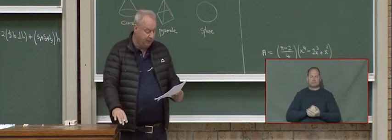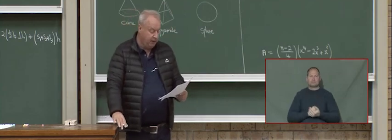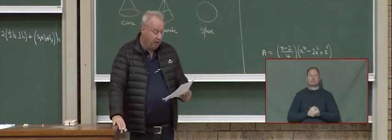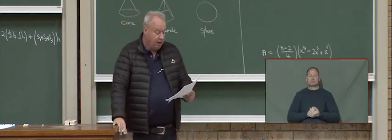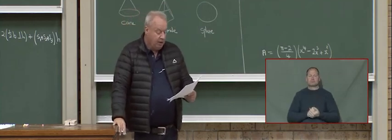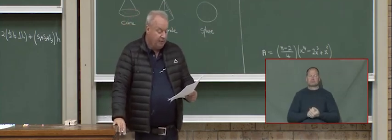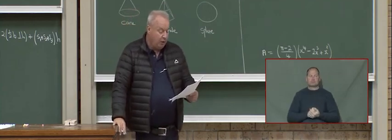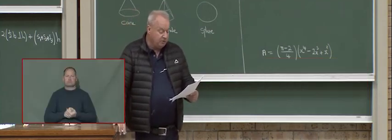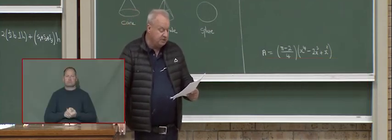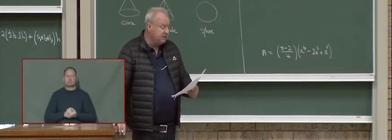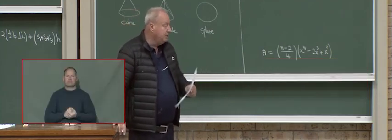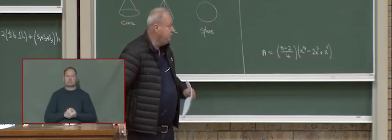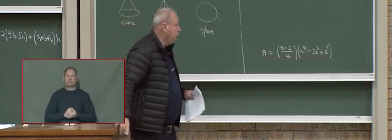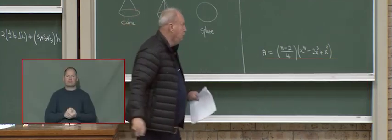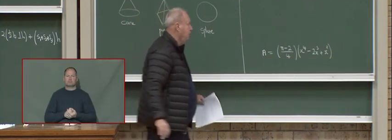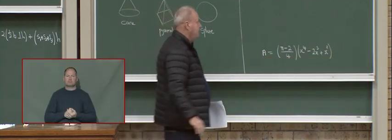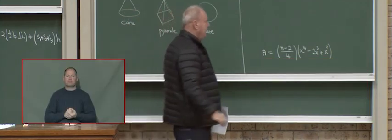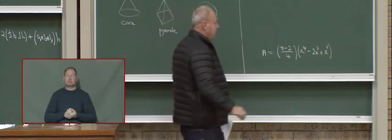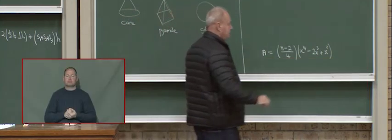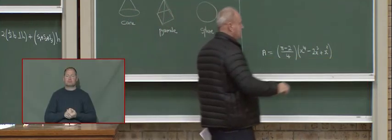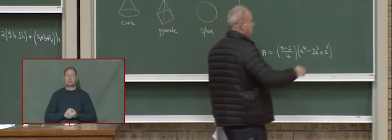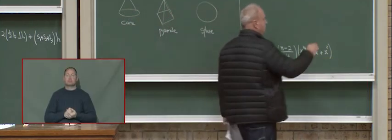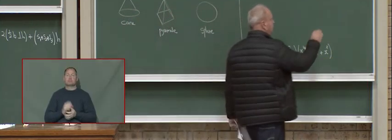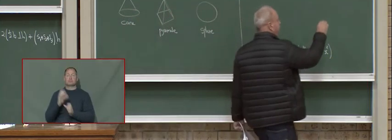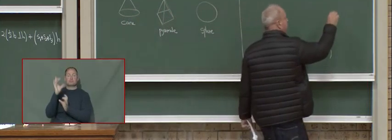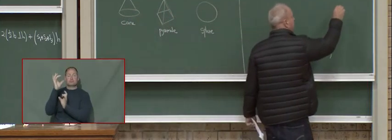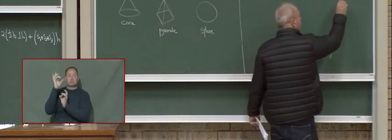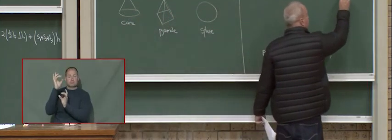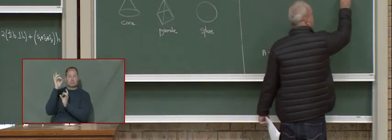squared. They also say to you that x